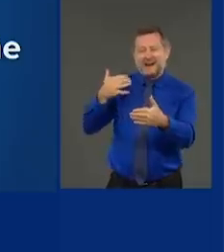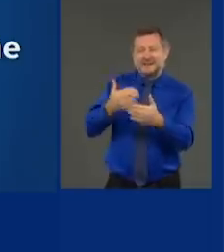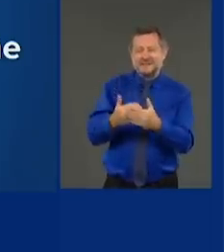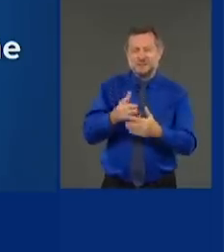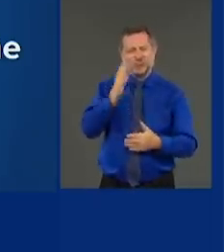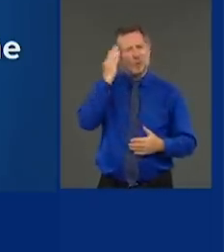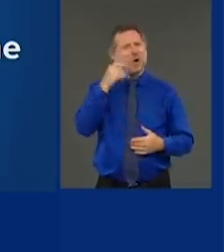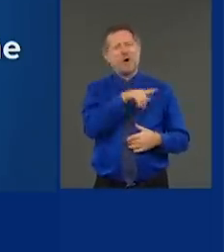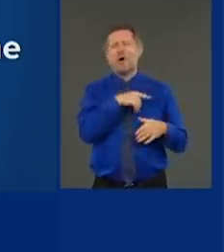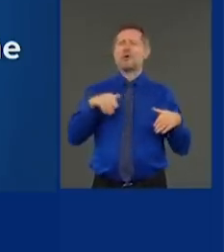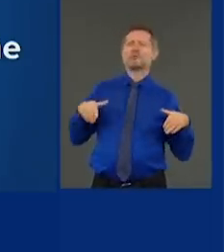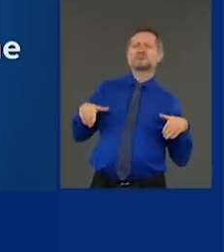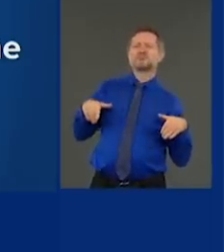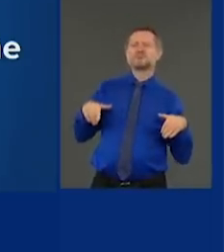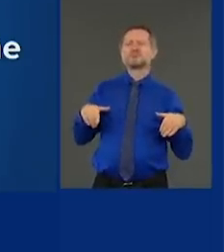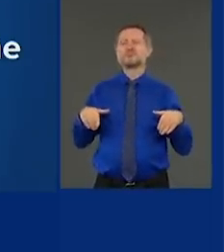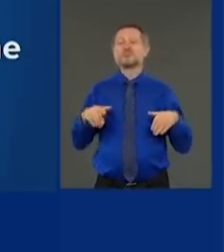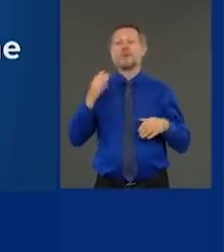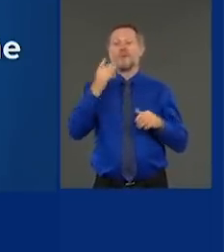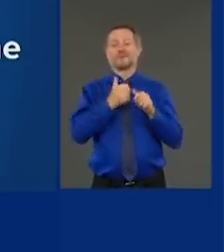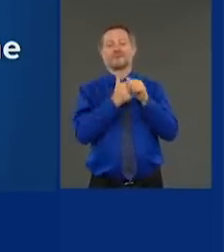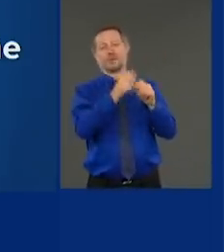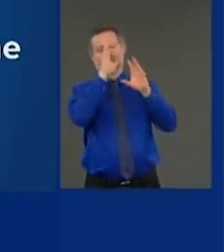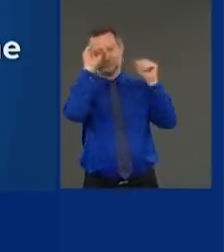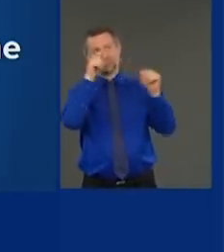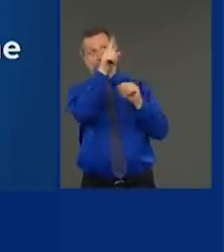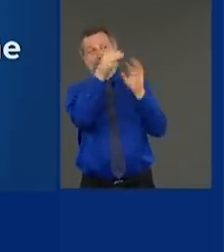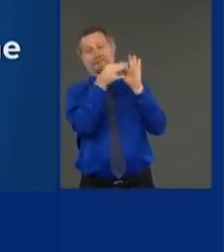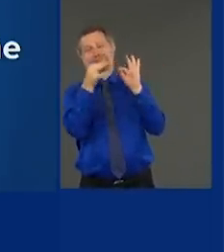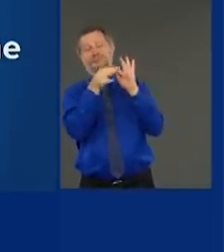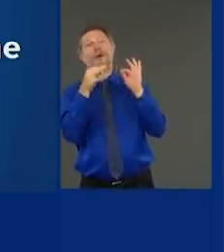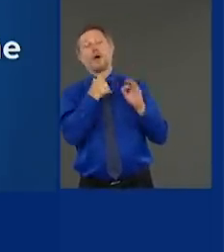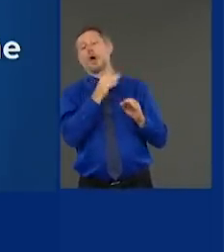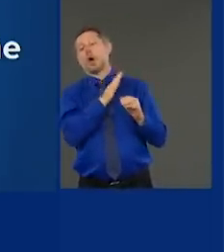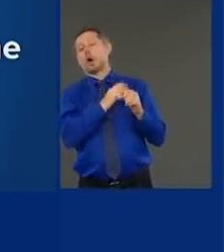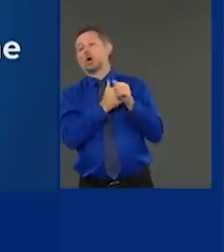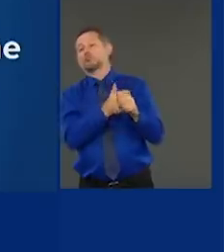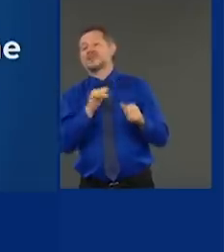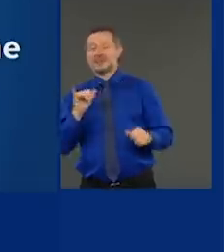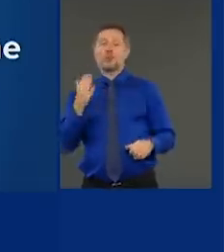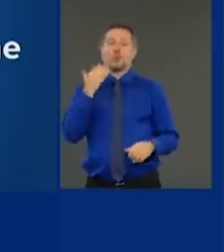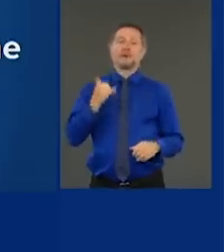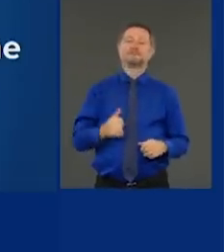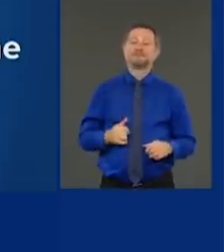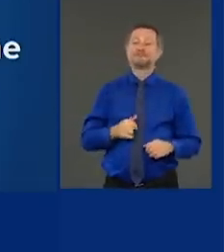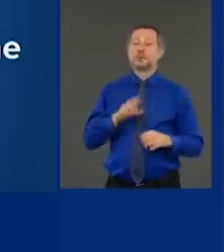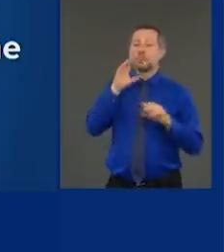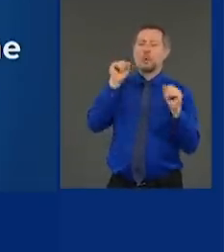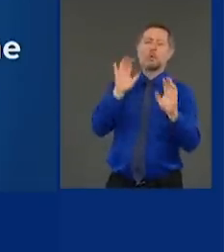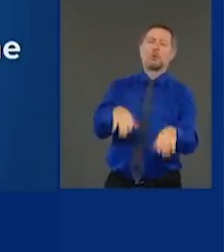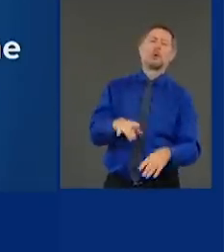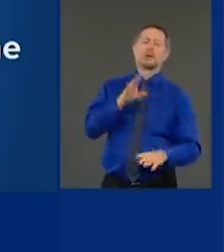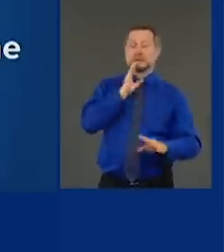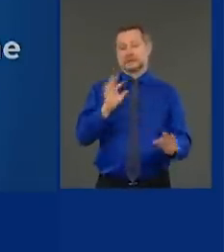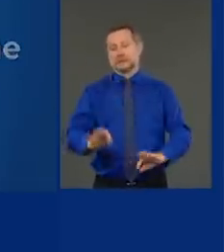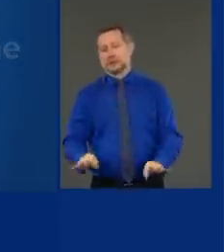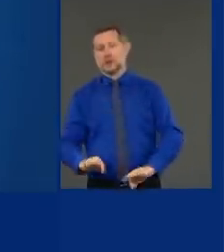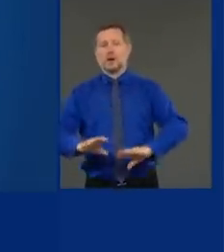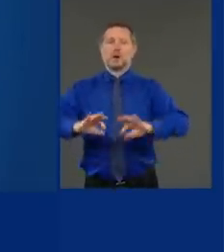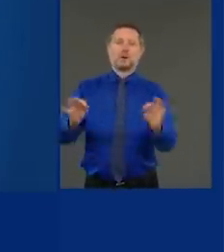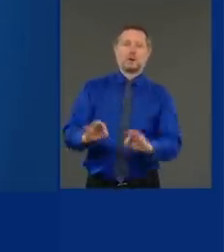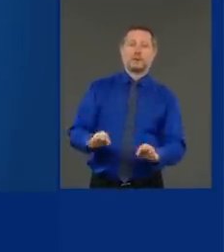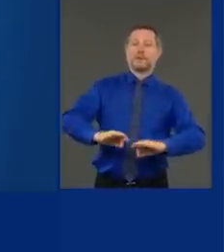listening to the president. There is no issue. There is no problem. It was a